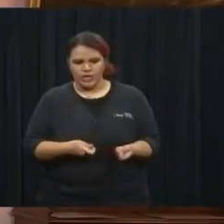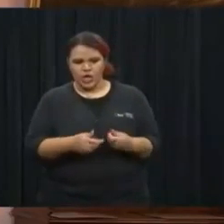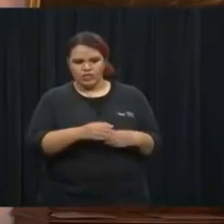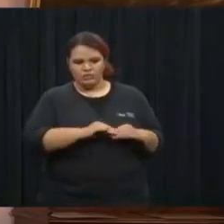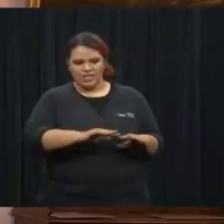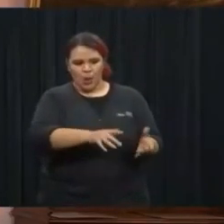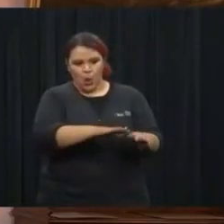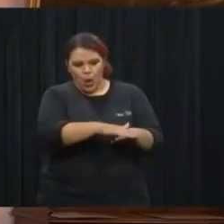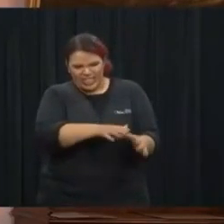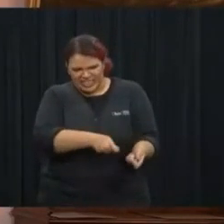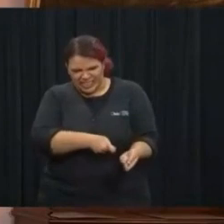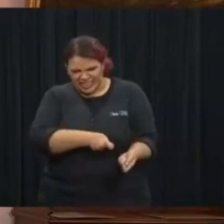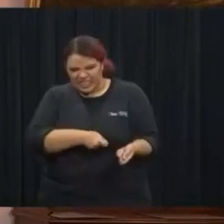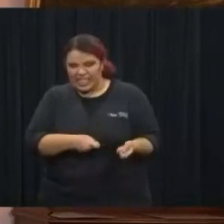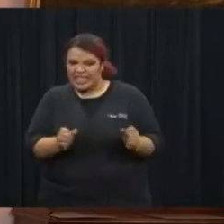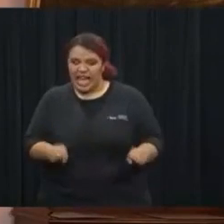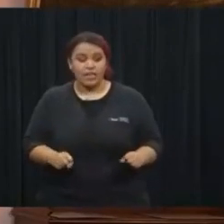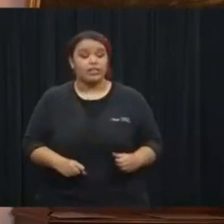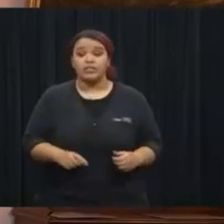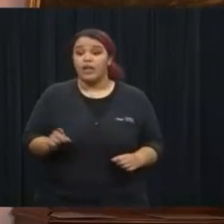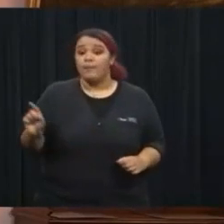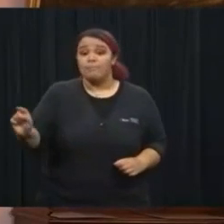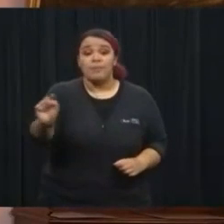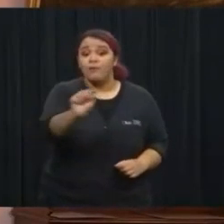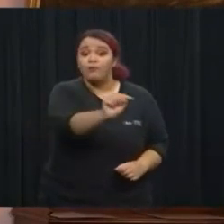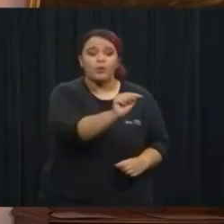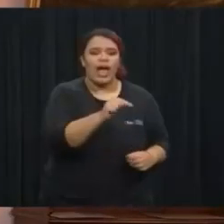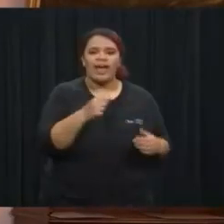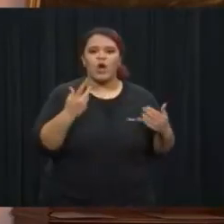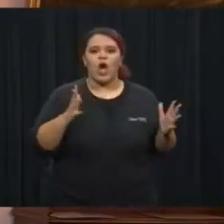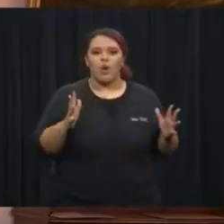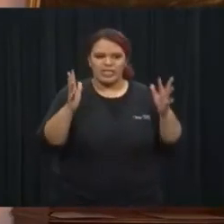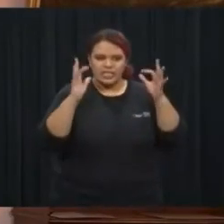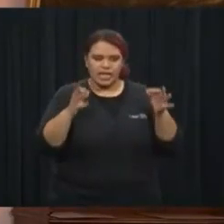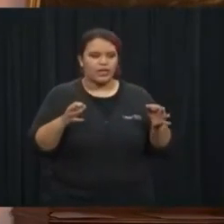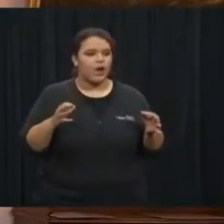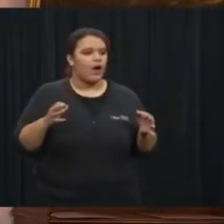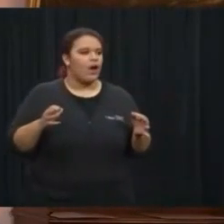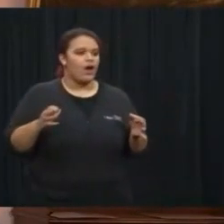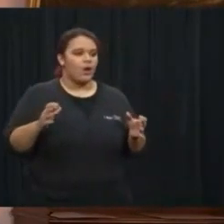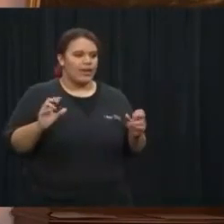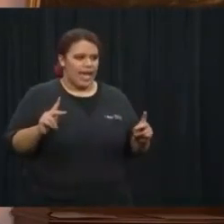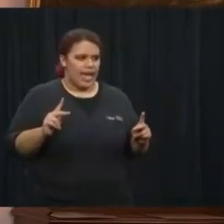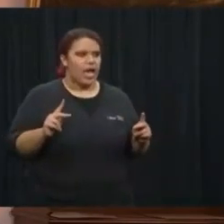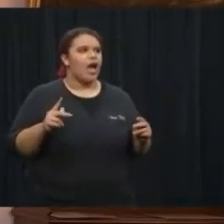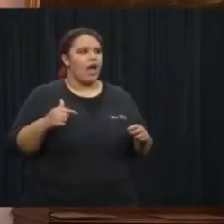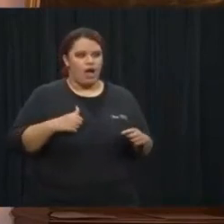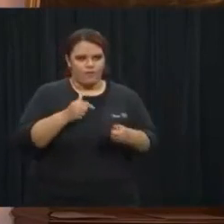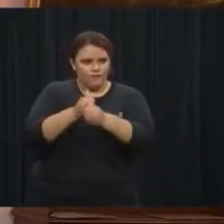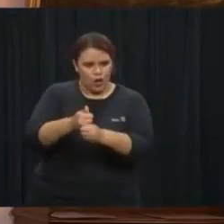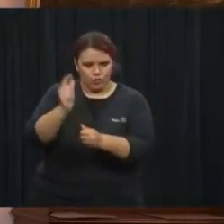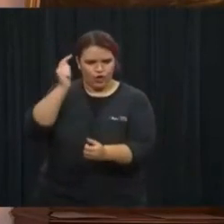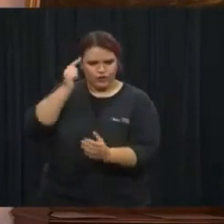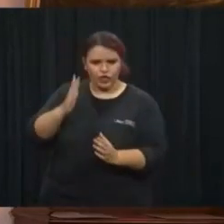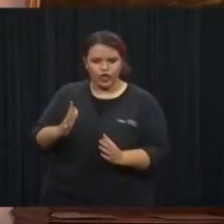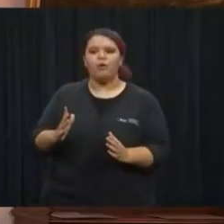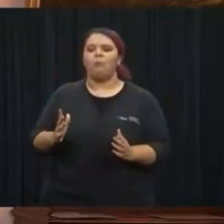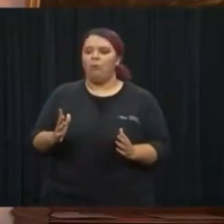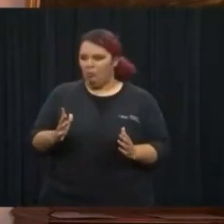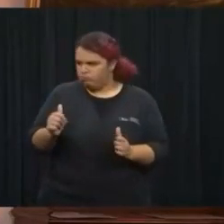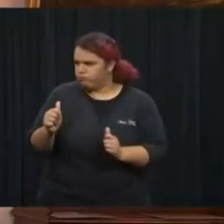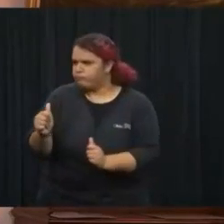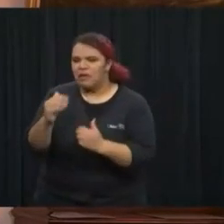question today. We have gotten a lot of calls from places around the state about big mills or plants that employ hundreds of people